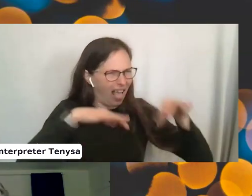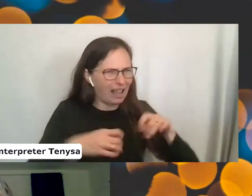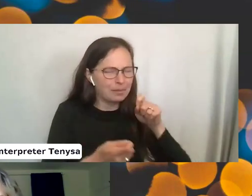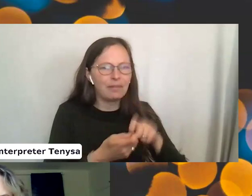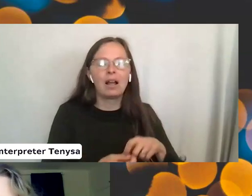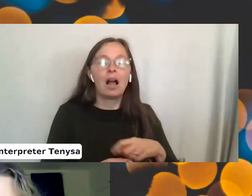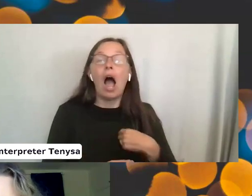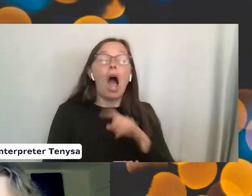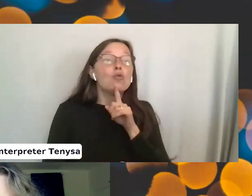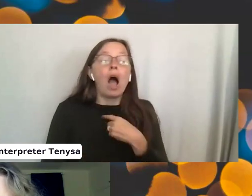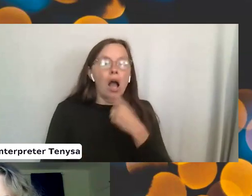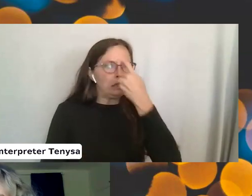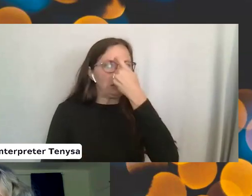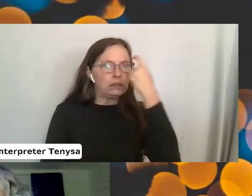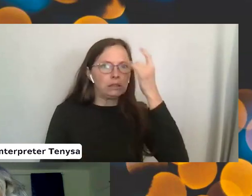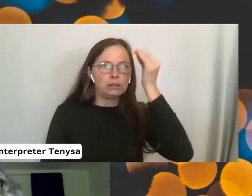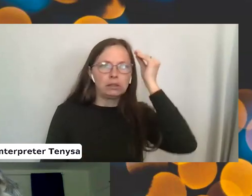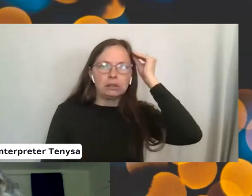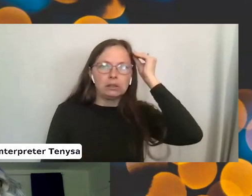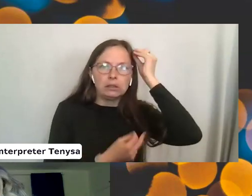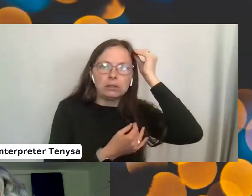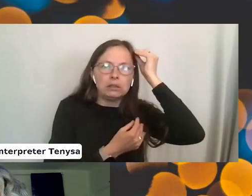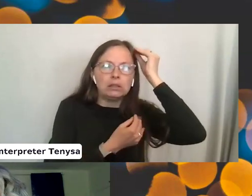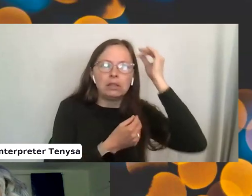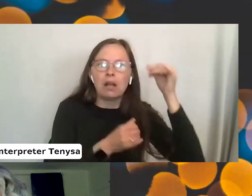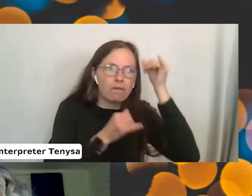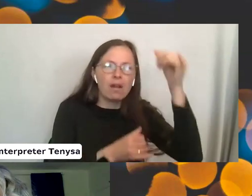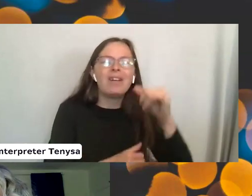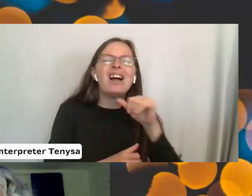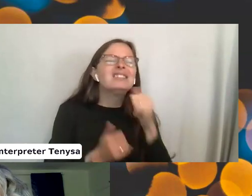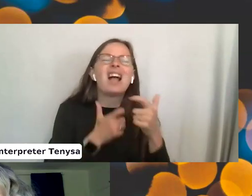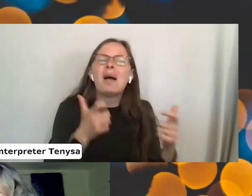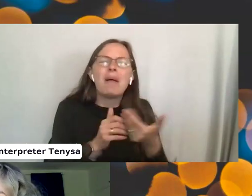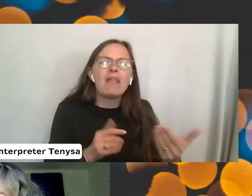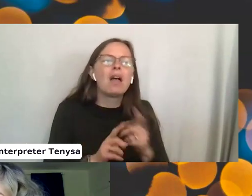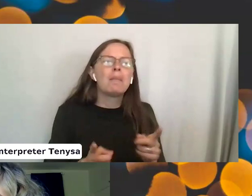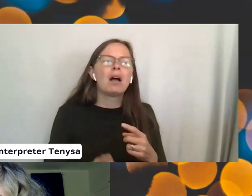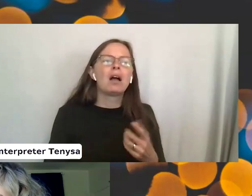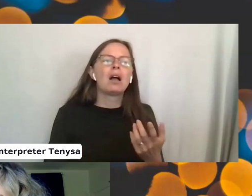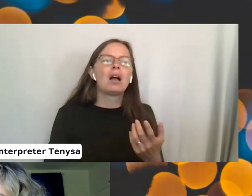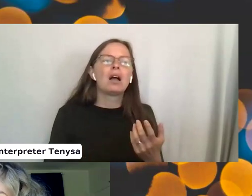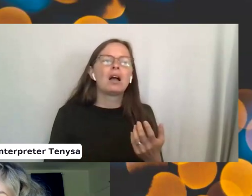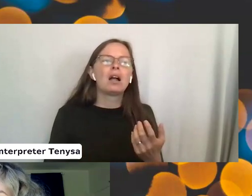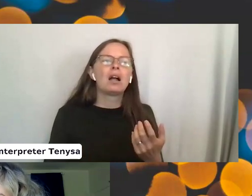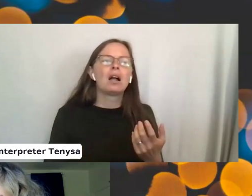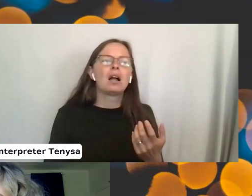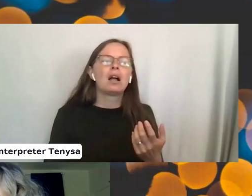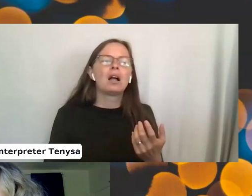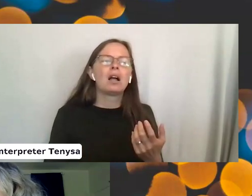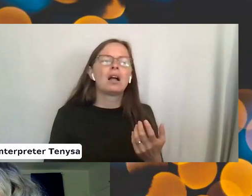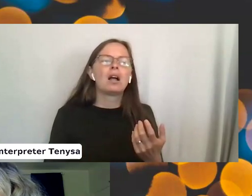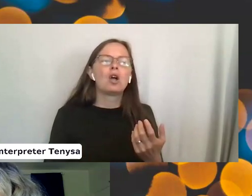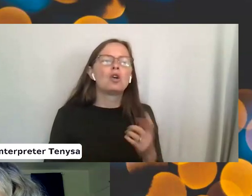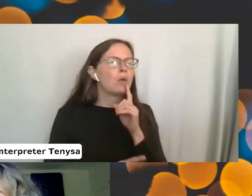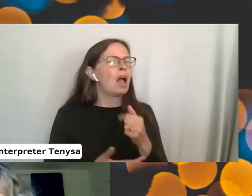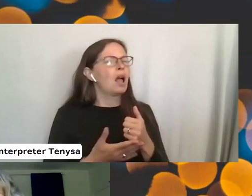me. I don't know why it haunts me. It's not even that big of a deal, but it just reminds me of a kind of person that I was and how